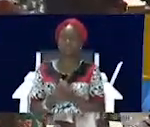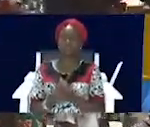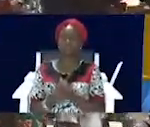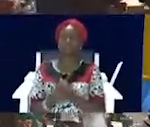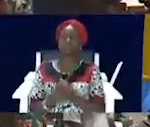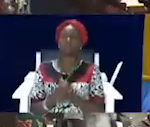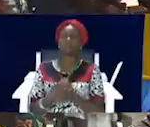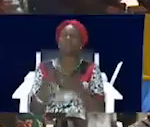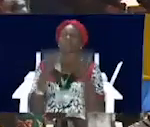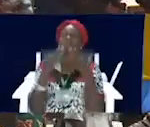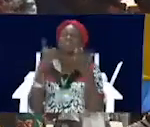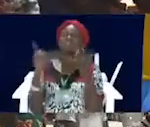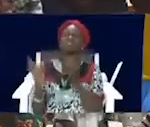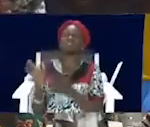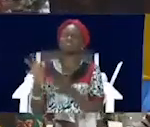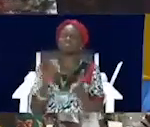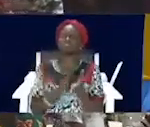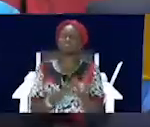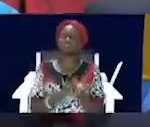Thank you,